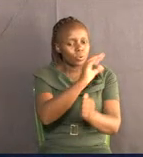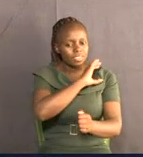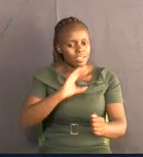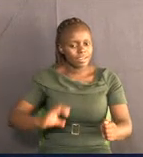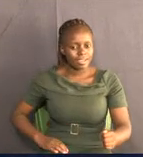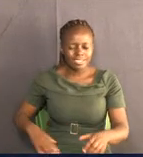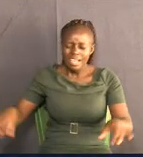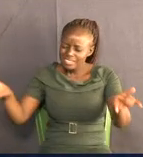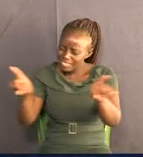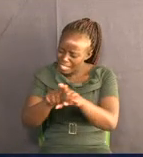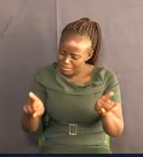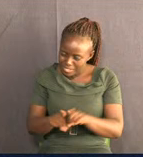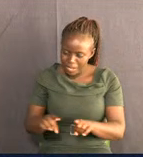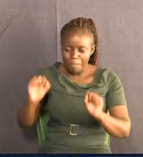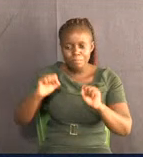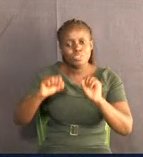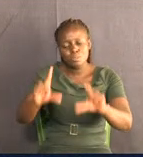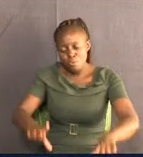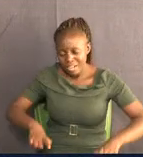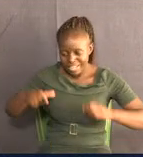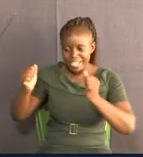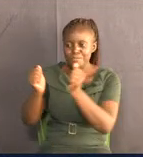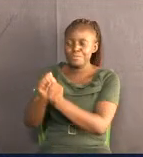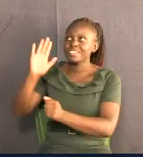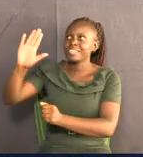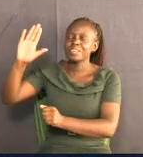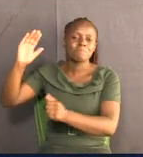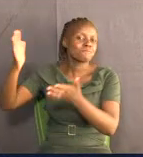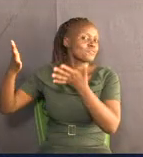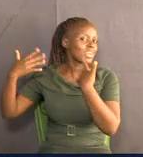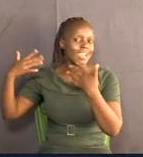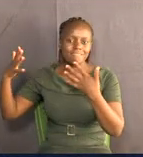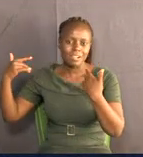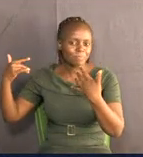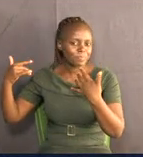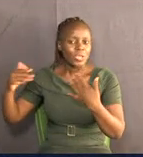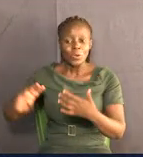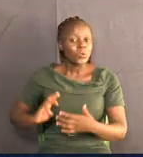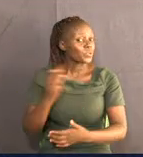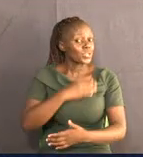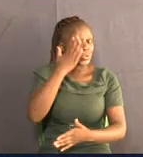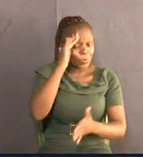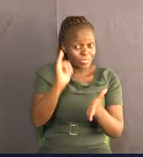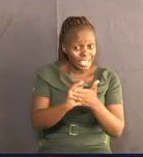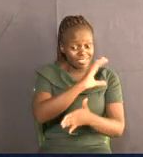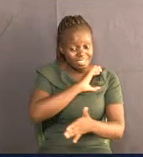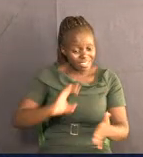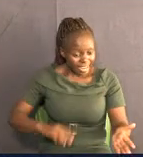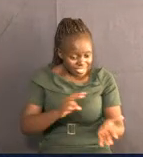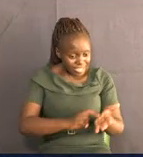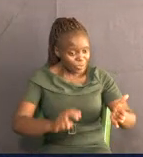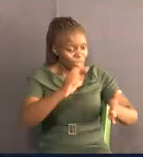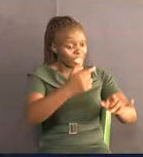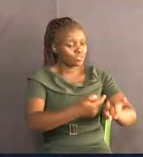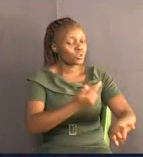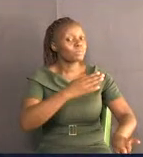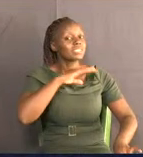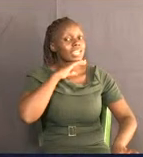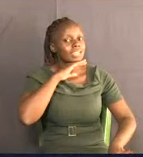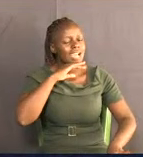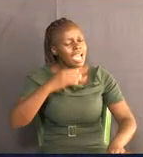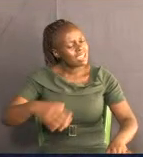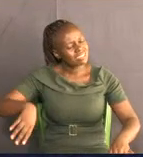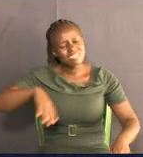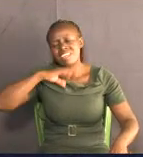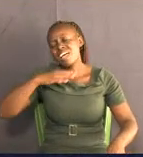will also live with him in eternity. We know that Christ, being raised from the dead, will never die